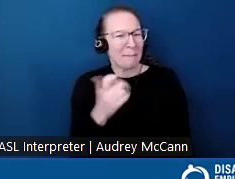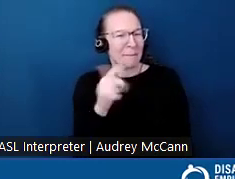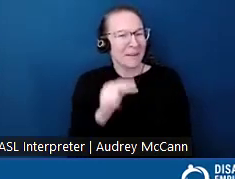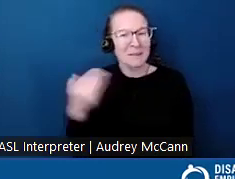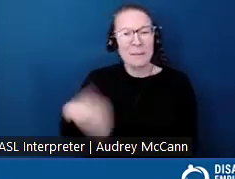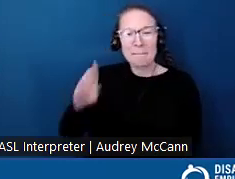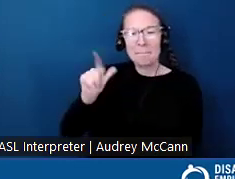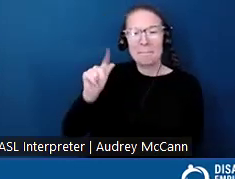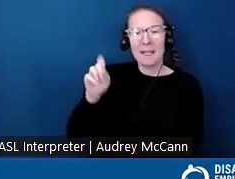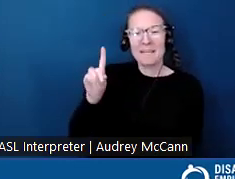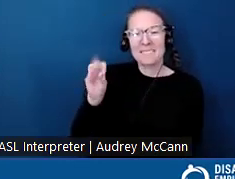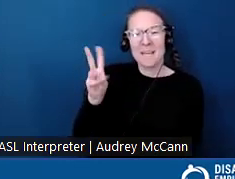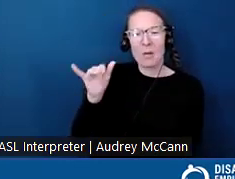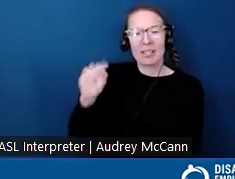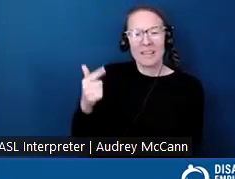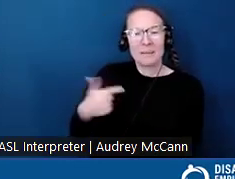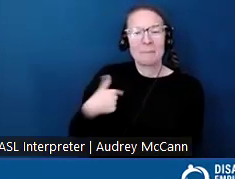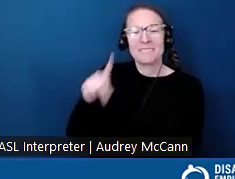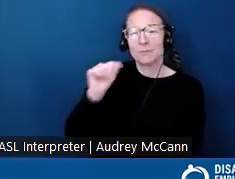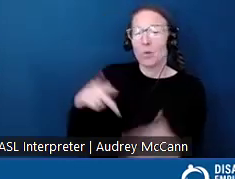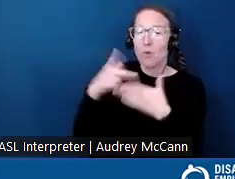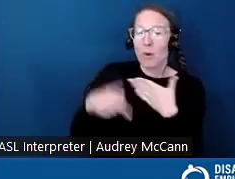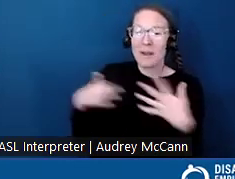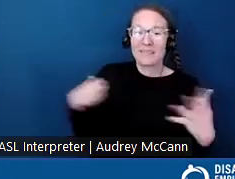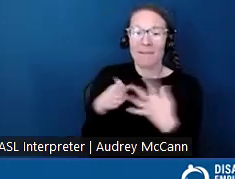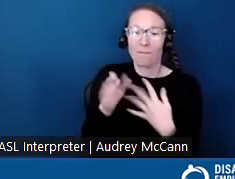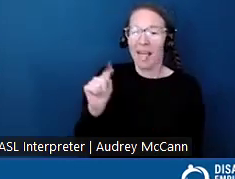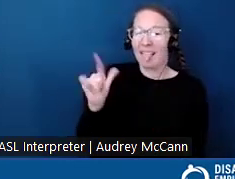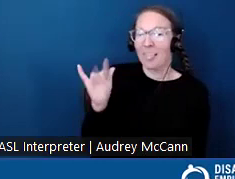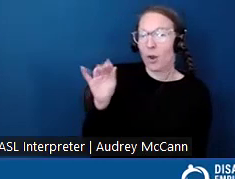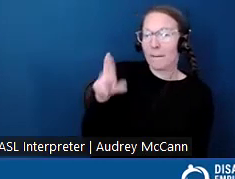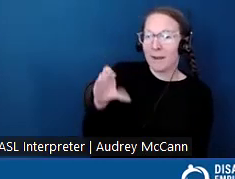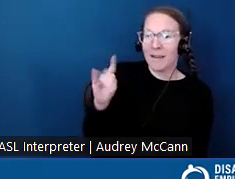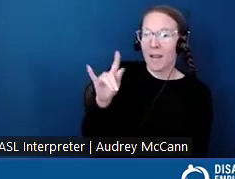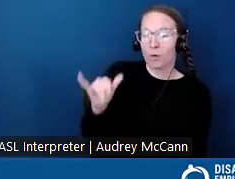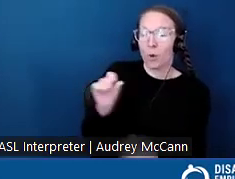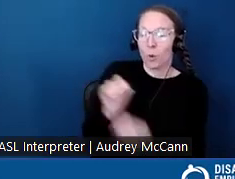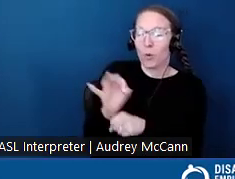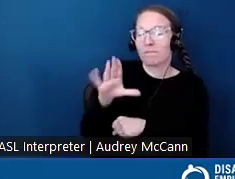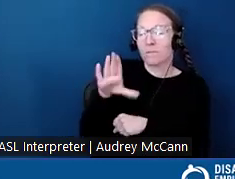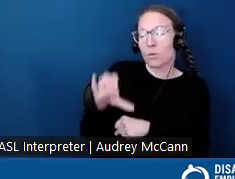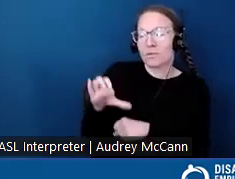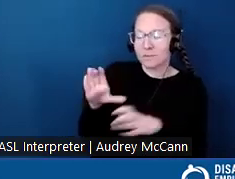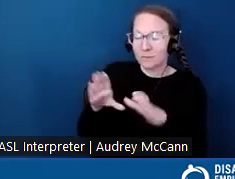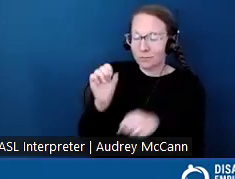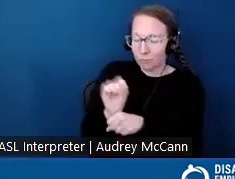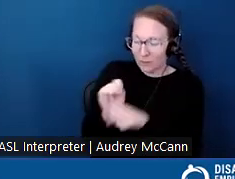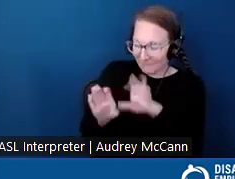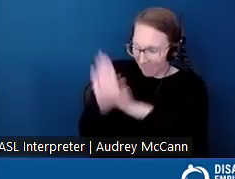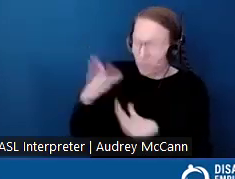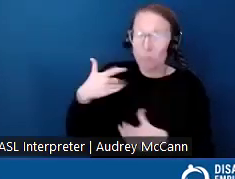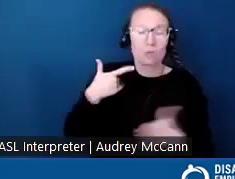Dowling. I am the Disability Program Navigator at Larimer County Economic and Workforce Development. We serve people in Northern